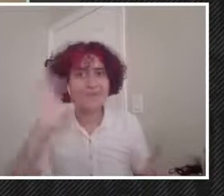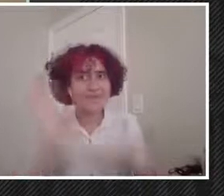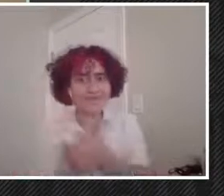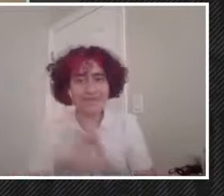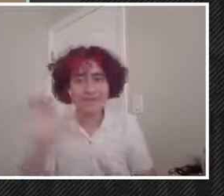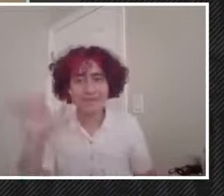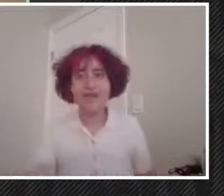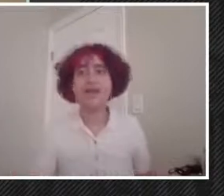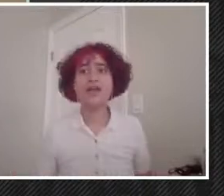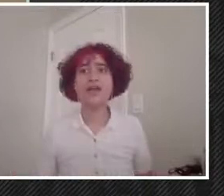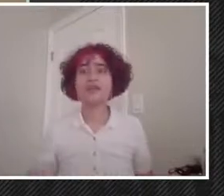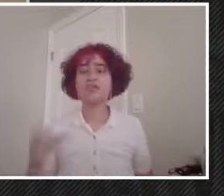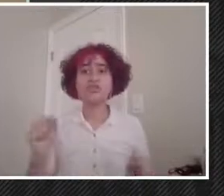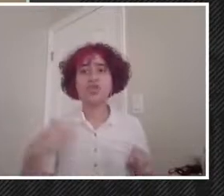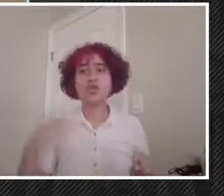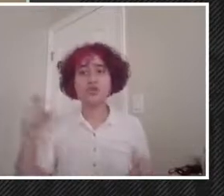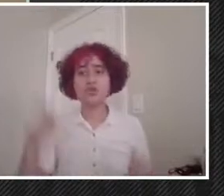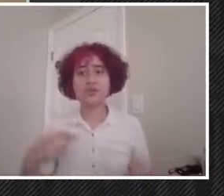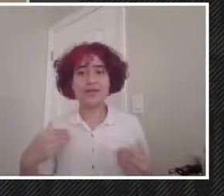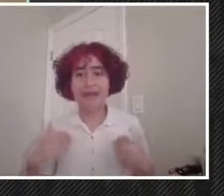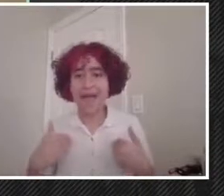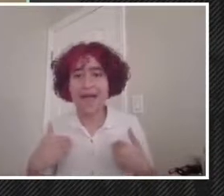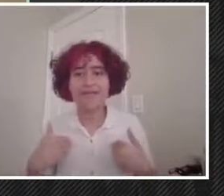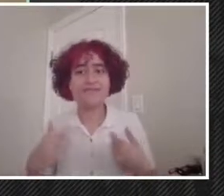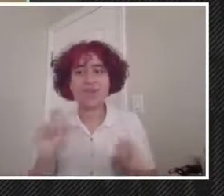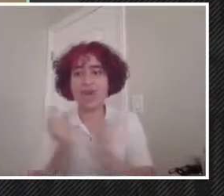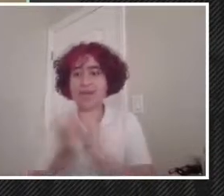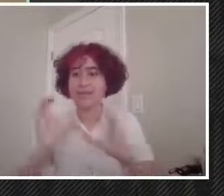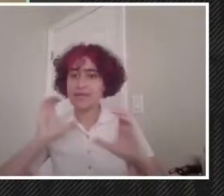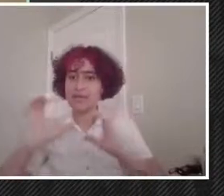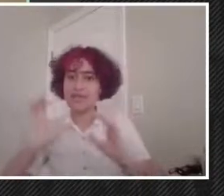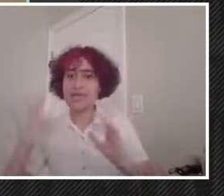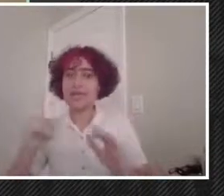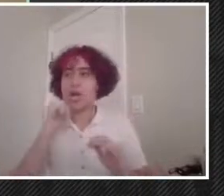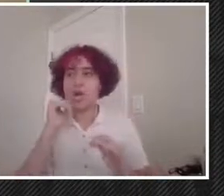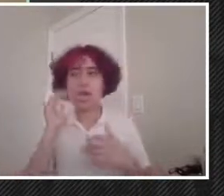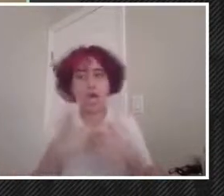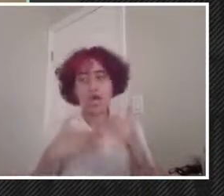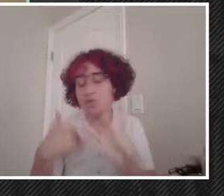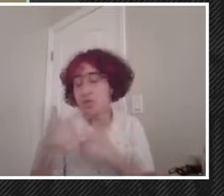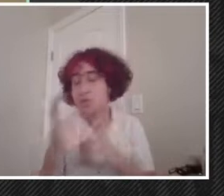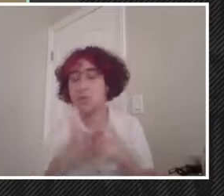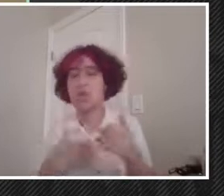to have the conversations that are less comfortable and more in the weeds.